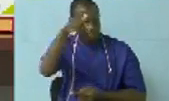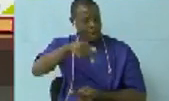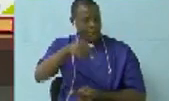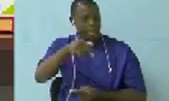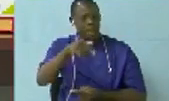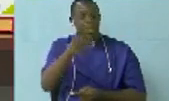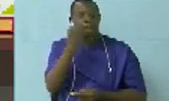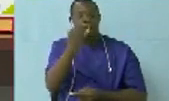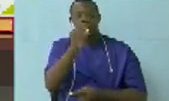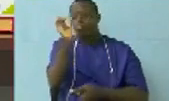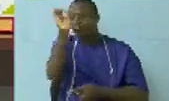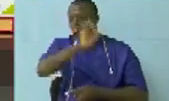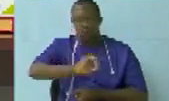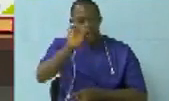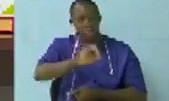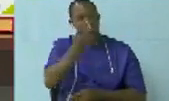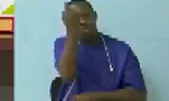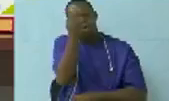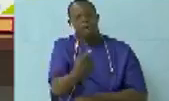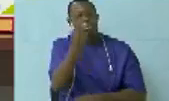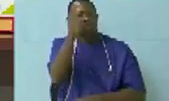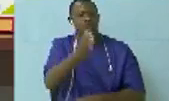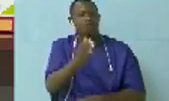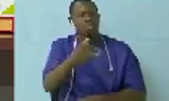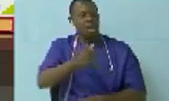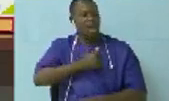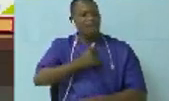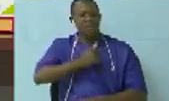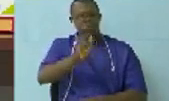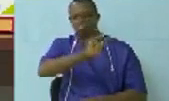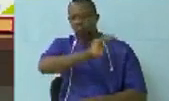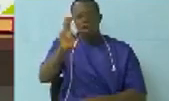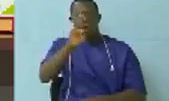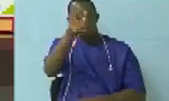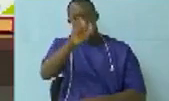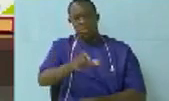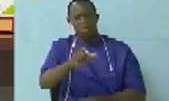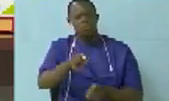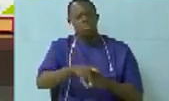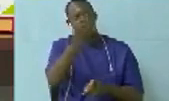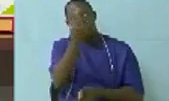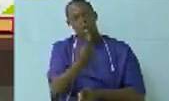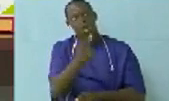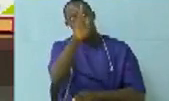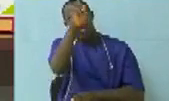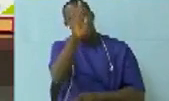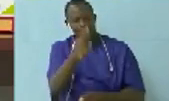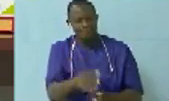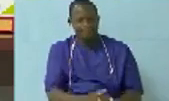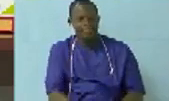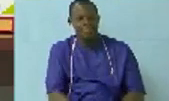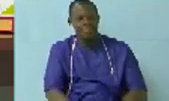nothing but the truth. I fear nobody except Allah.